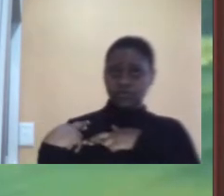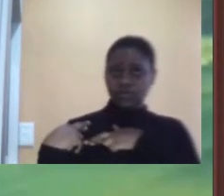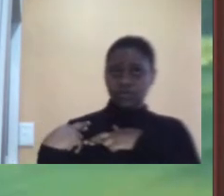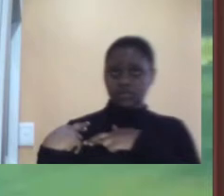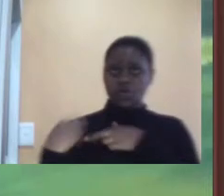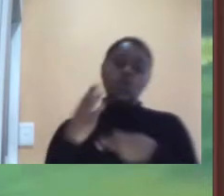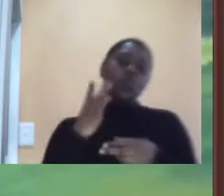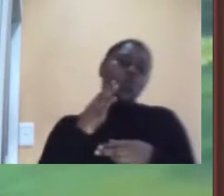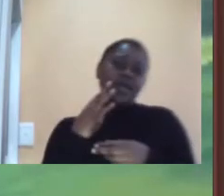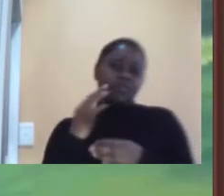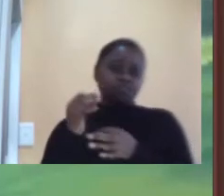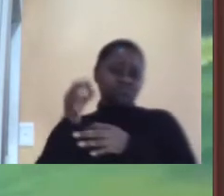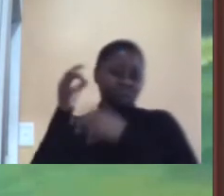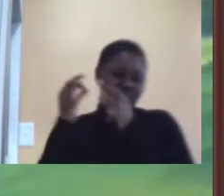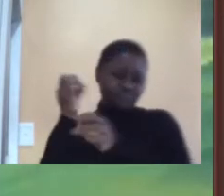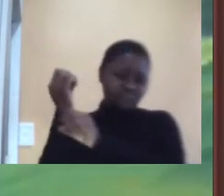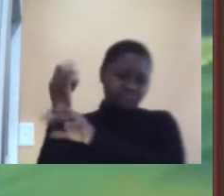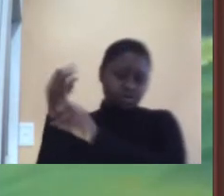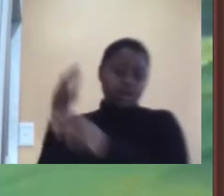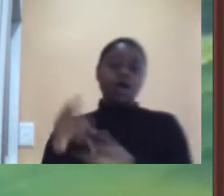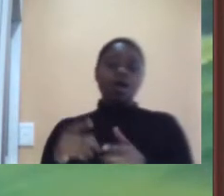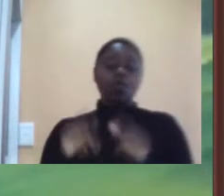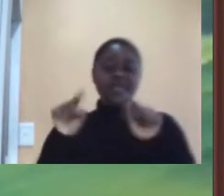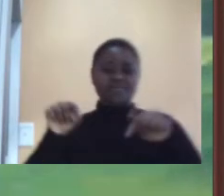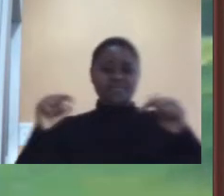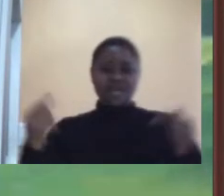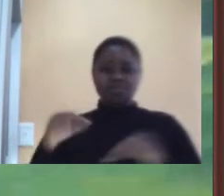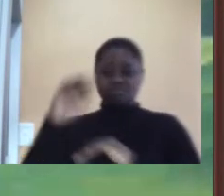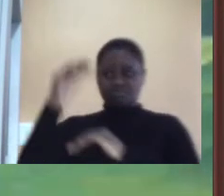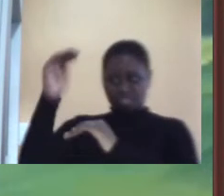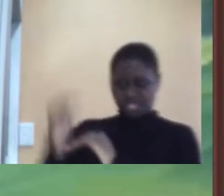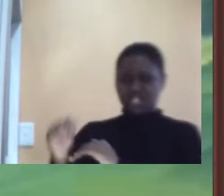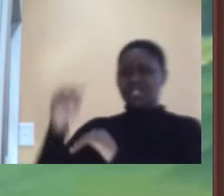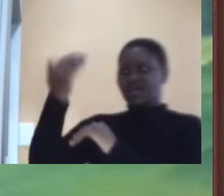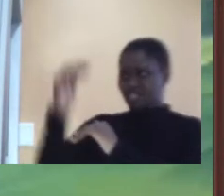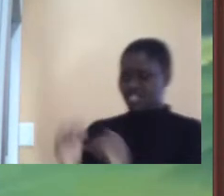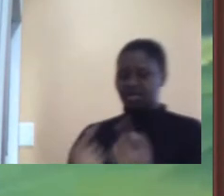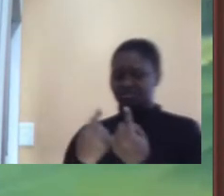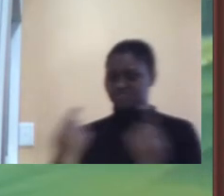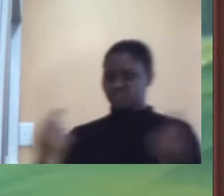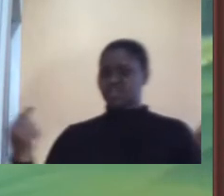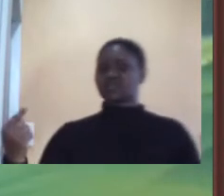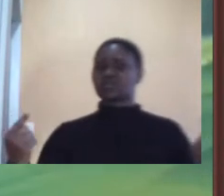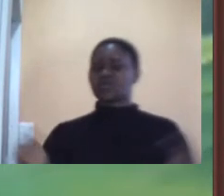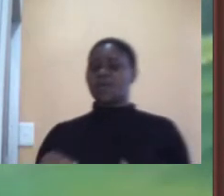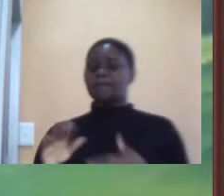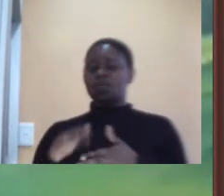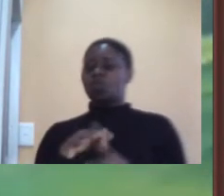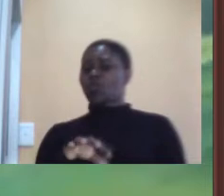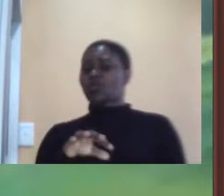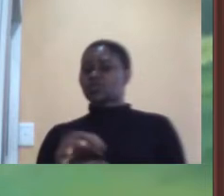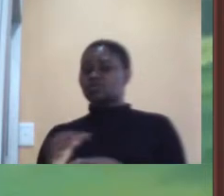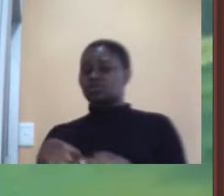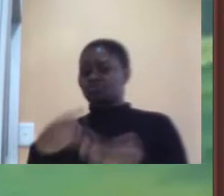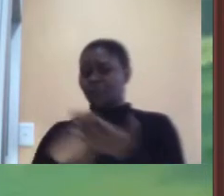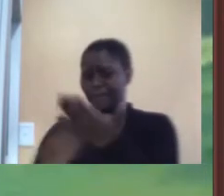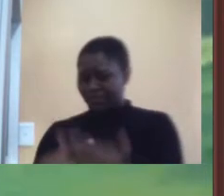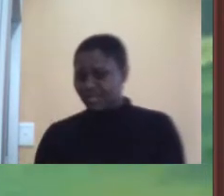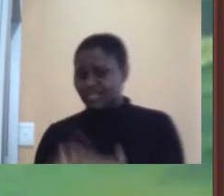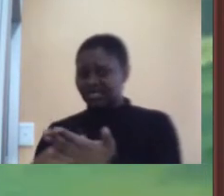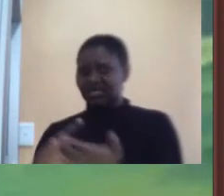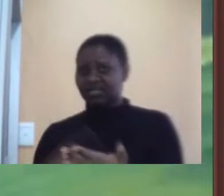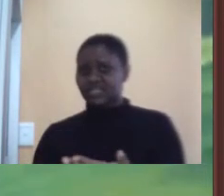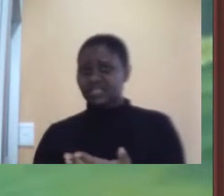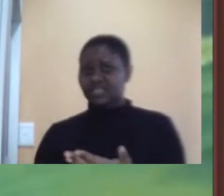we articulate. And I think we can't reduce each other because now we are given a platform to debate